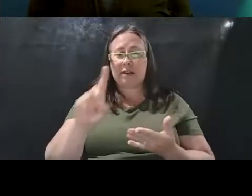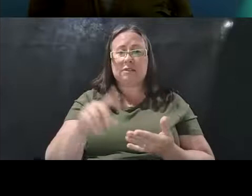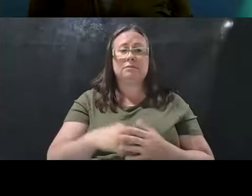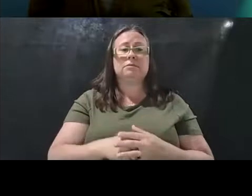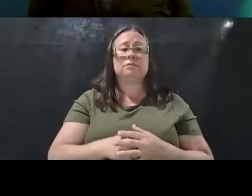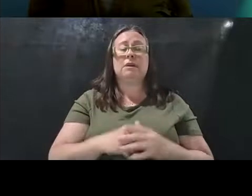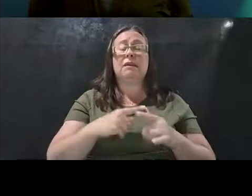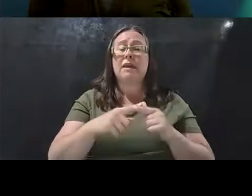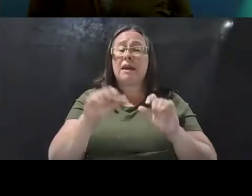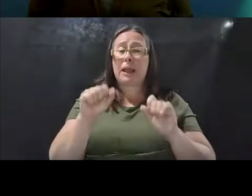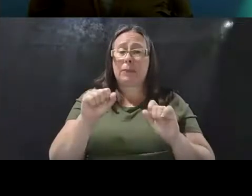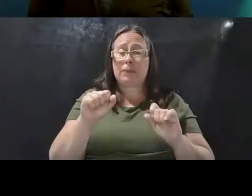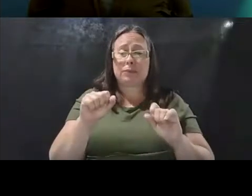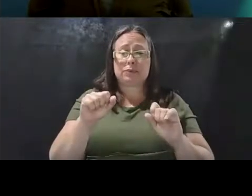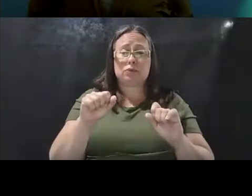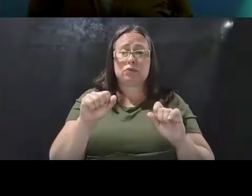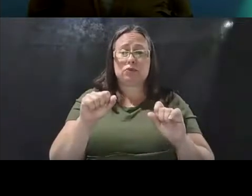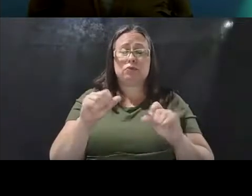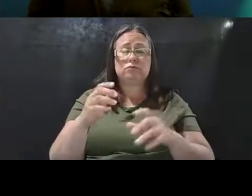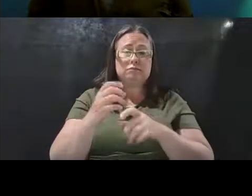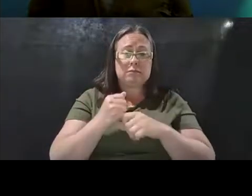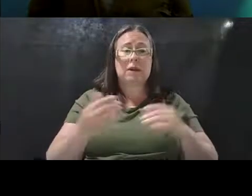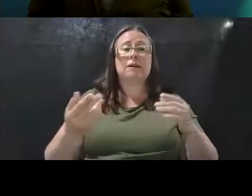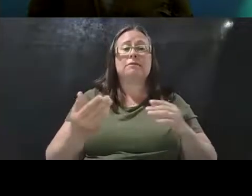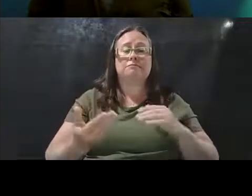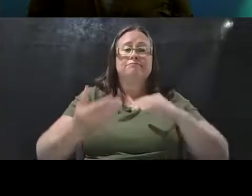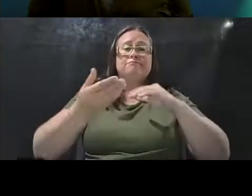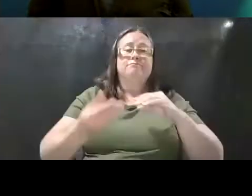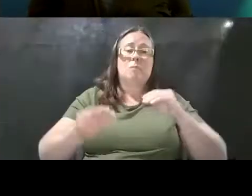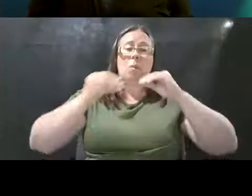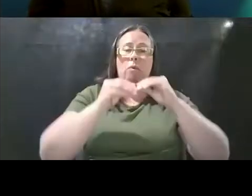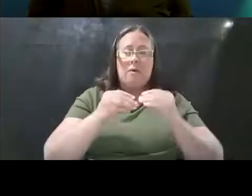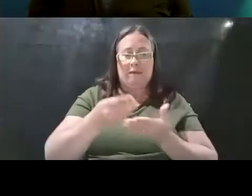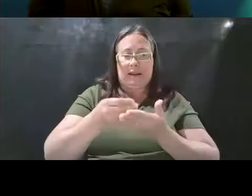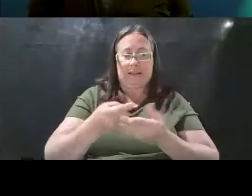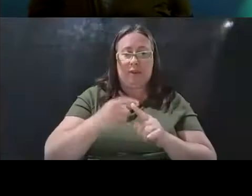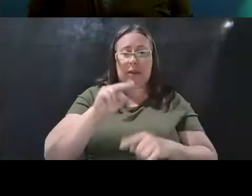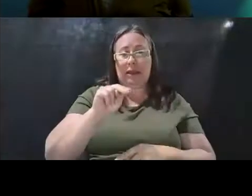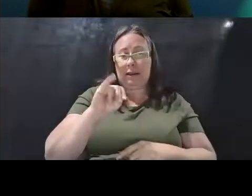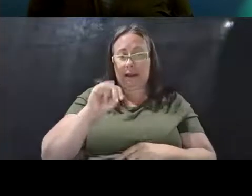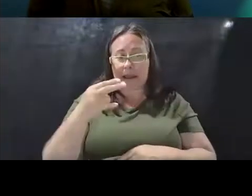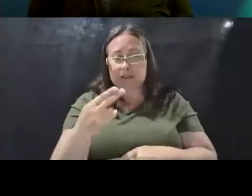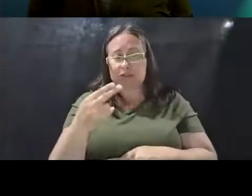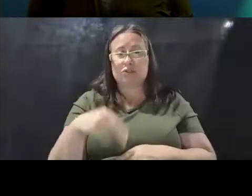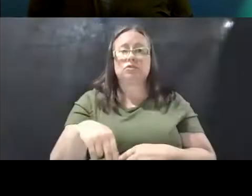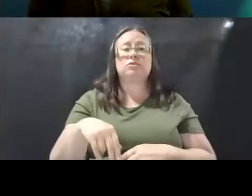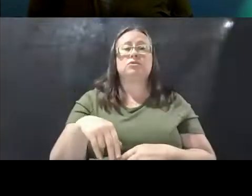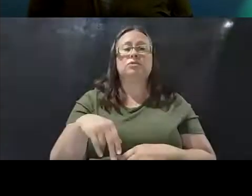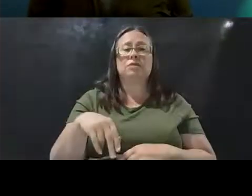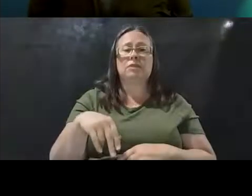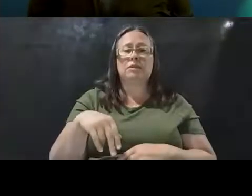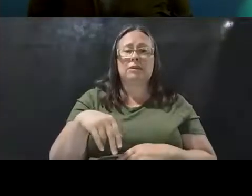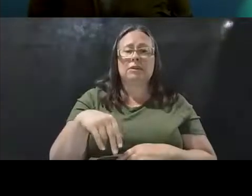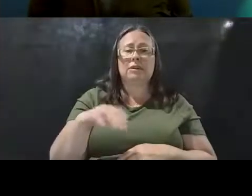then we were able to obtain additional funding from the NIH, from the Department of Defense. Tony received funding